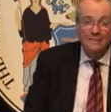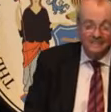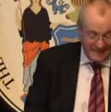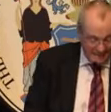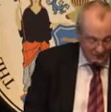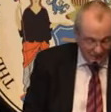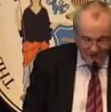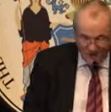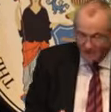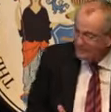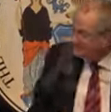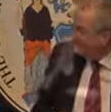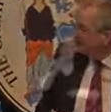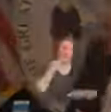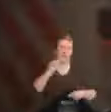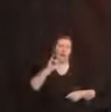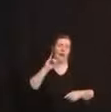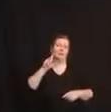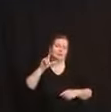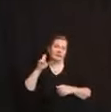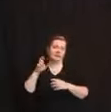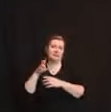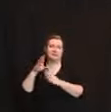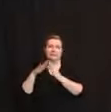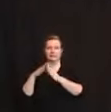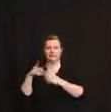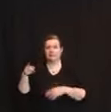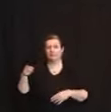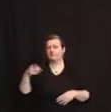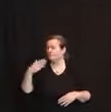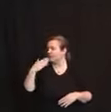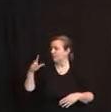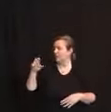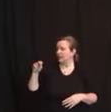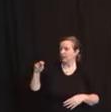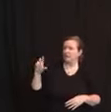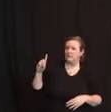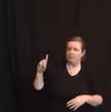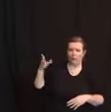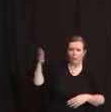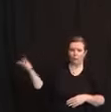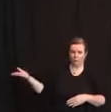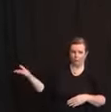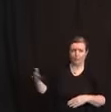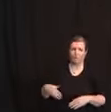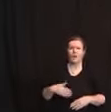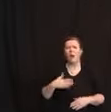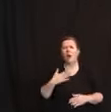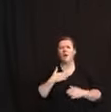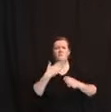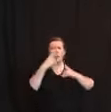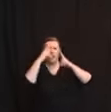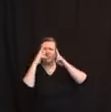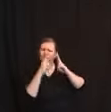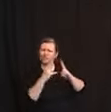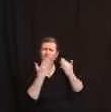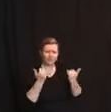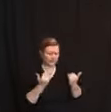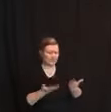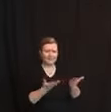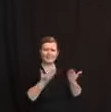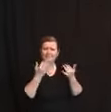welcome Len Desiderio. Len, thank you for being here. Governor, thank you. And it is my honor to be here. And